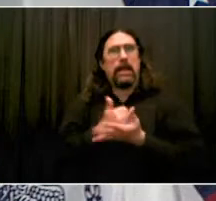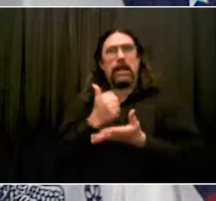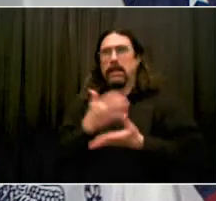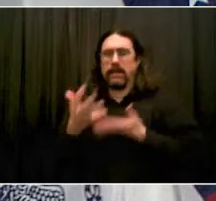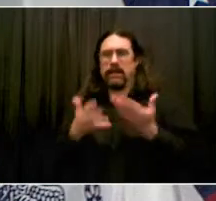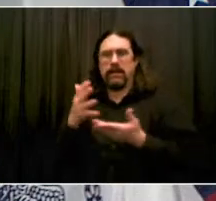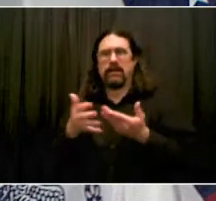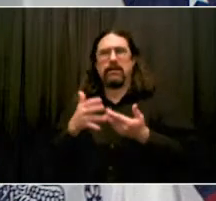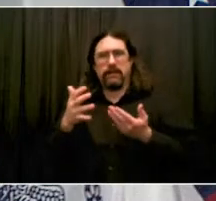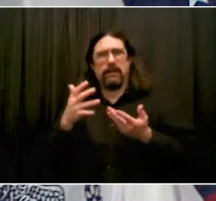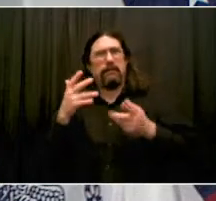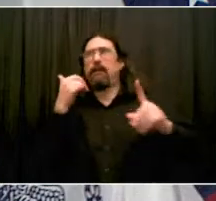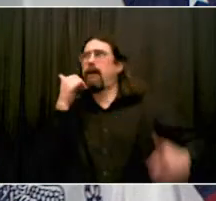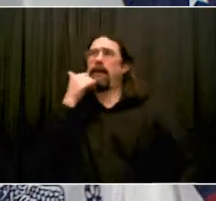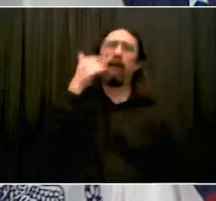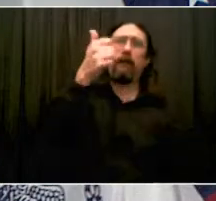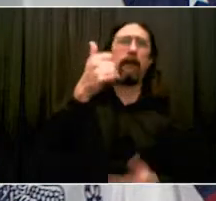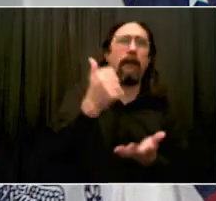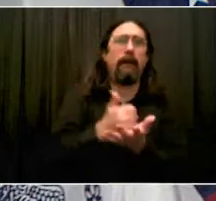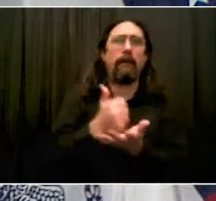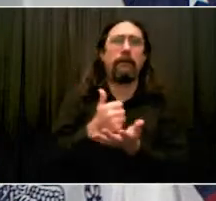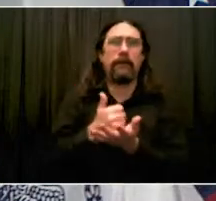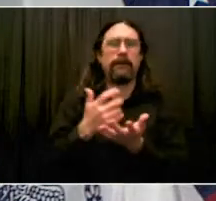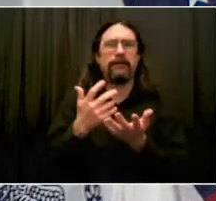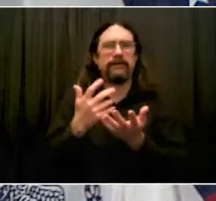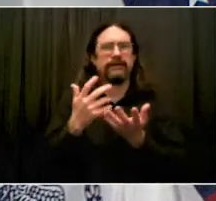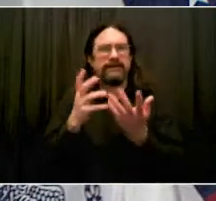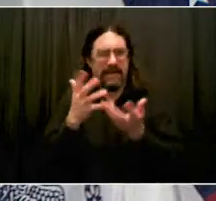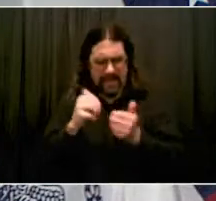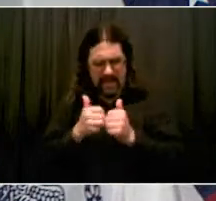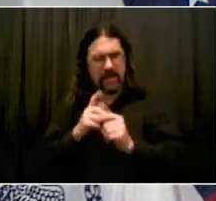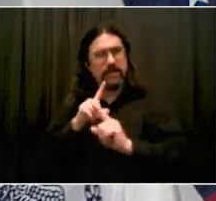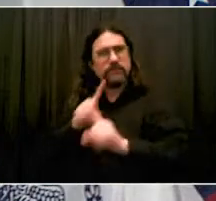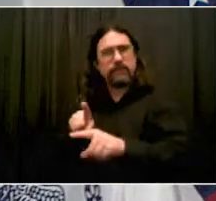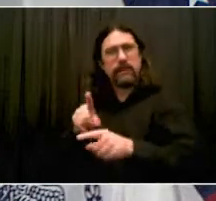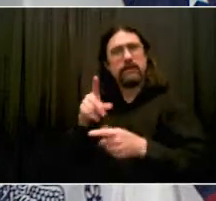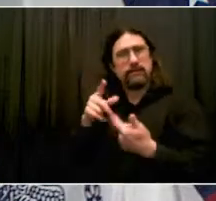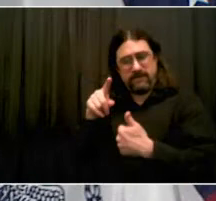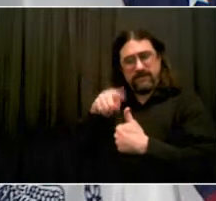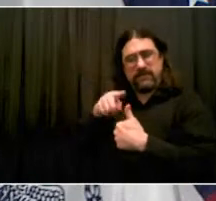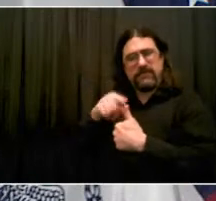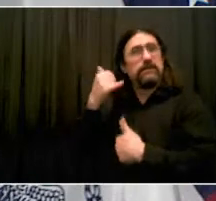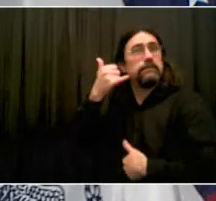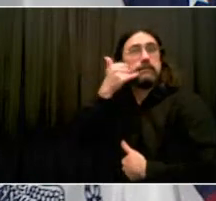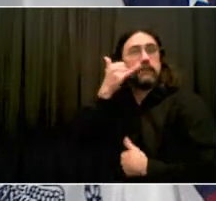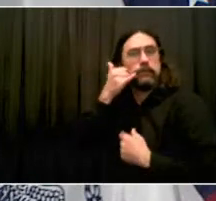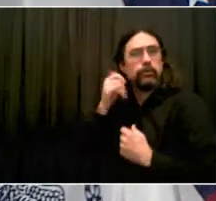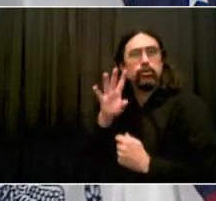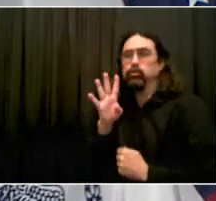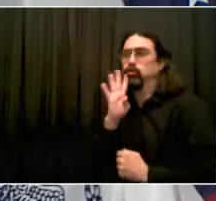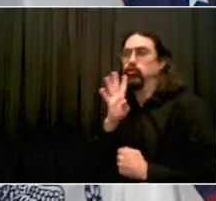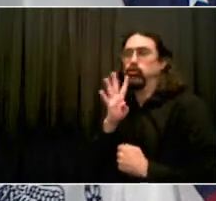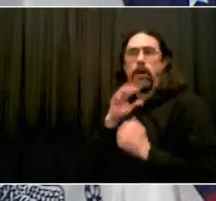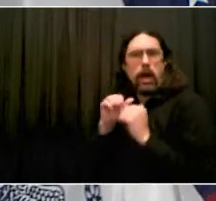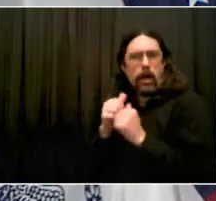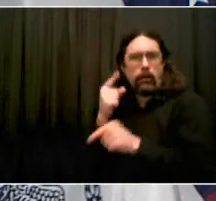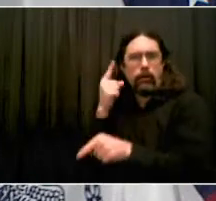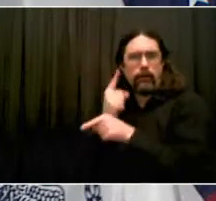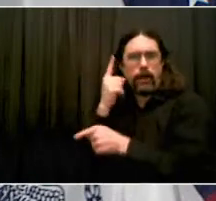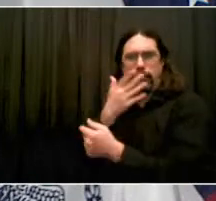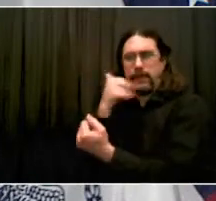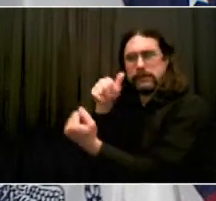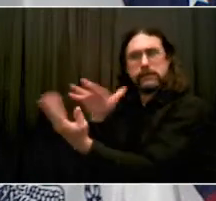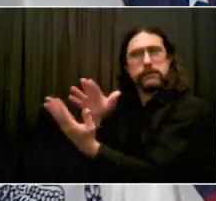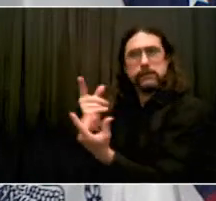better way. We talked about universal screening for our school children. This is something that's beyond anything that's been